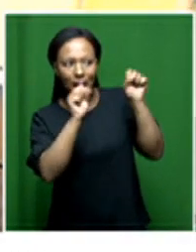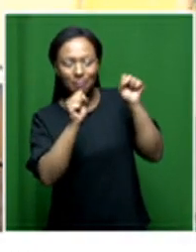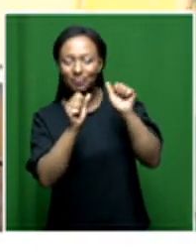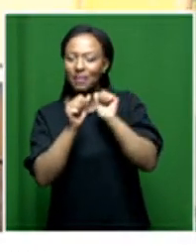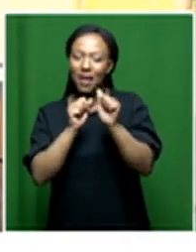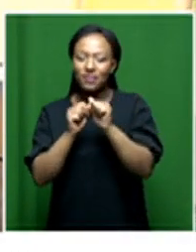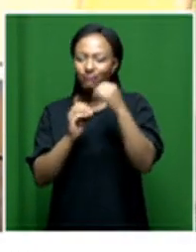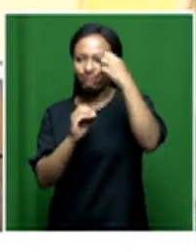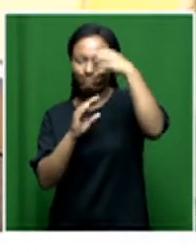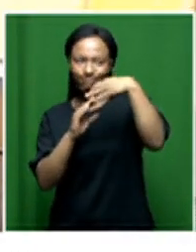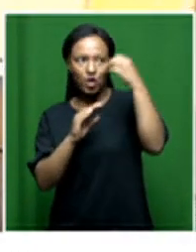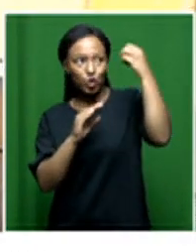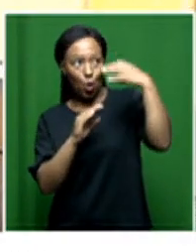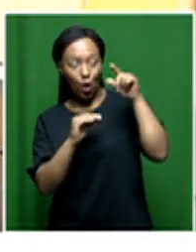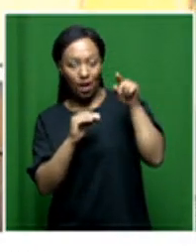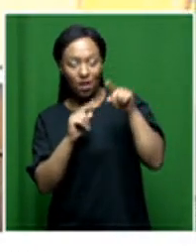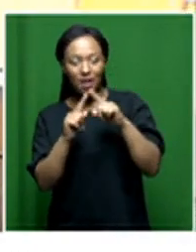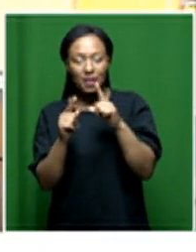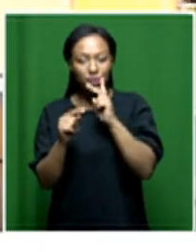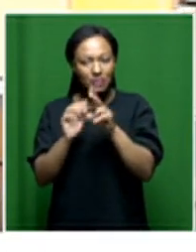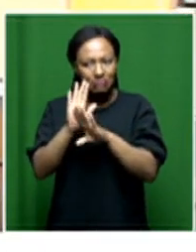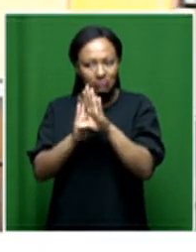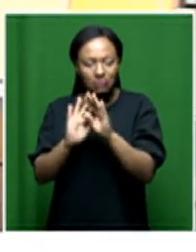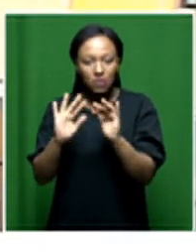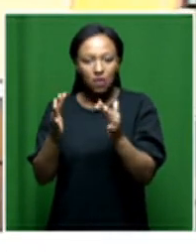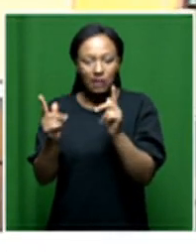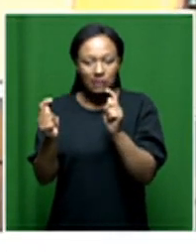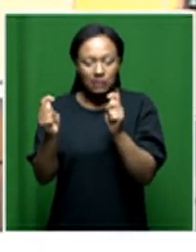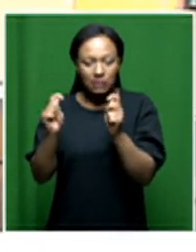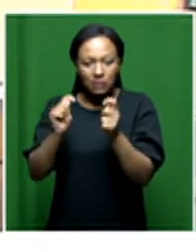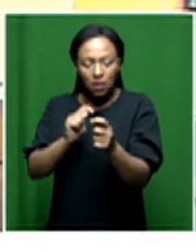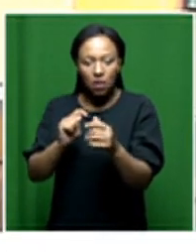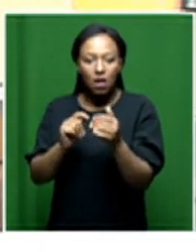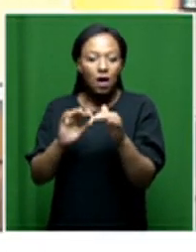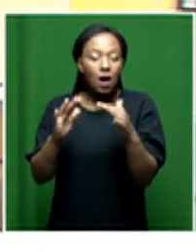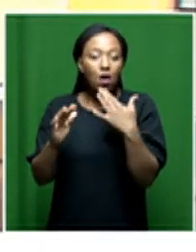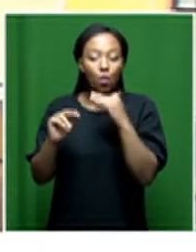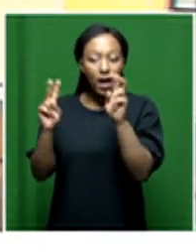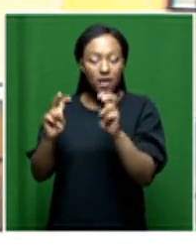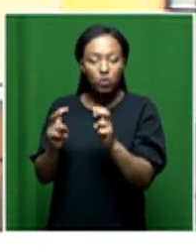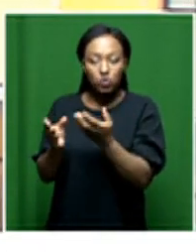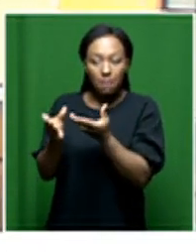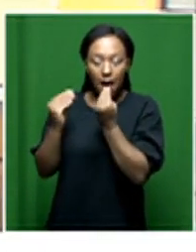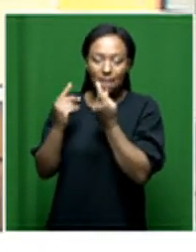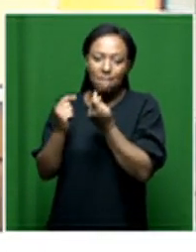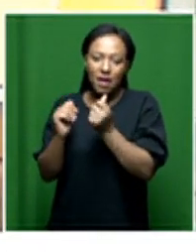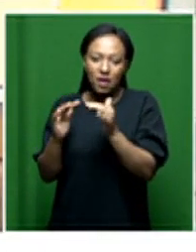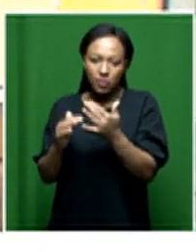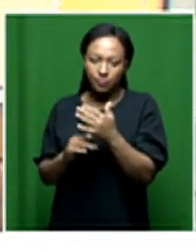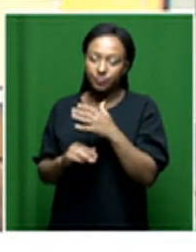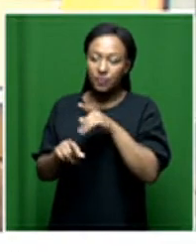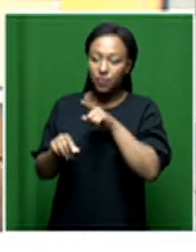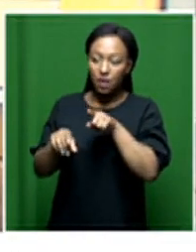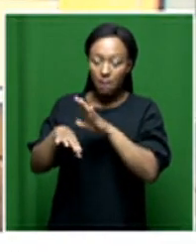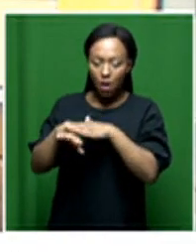it'll be interesting to see how this develops in terms of getting forward and Eskom actually getting that money. But, Clyde, I want to ask you